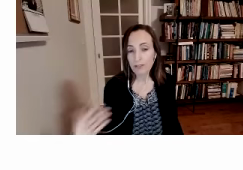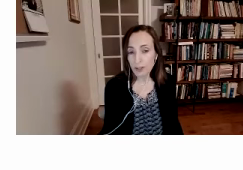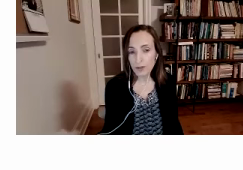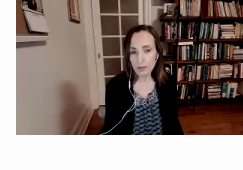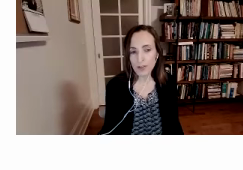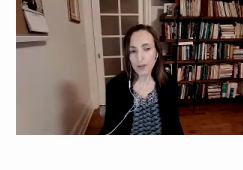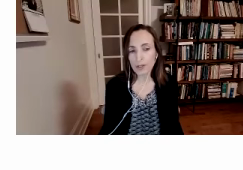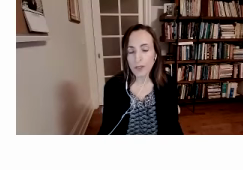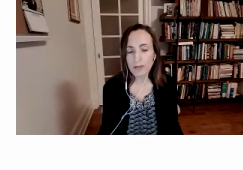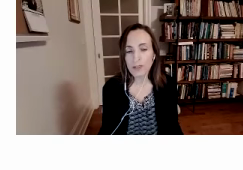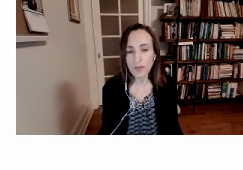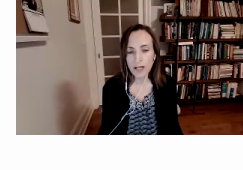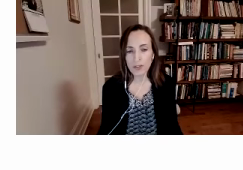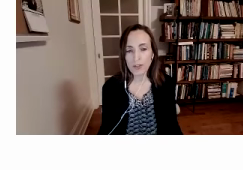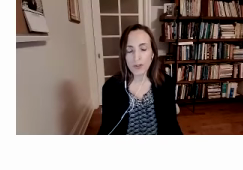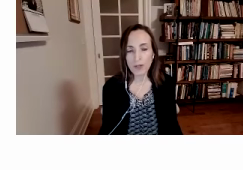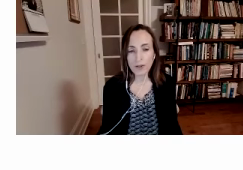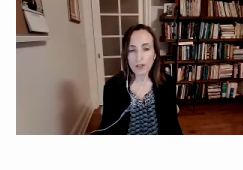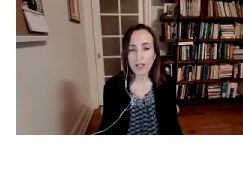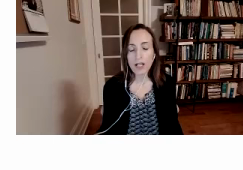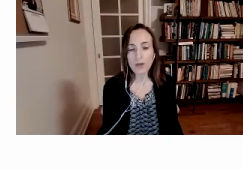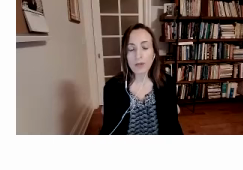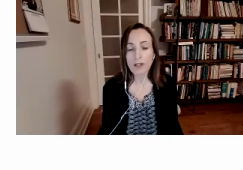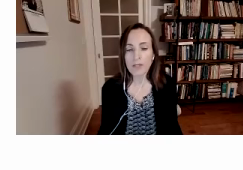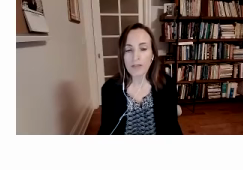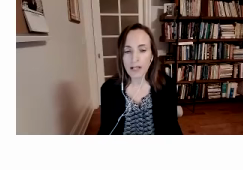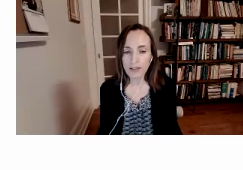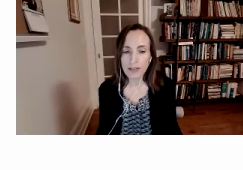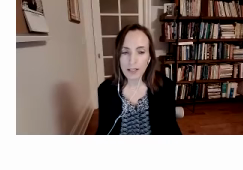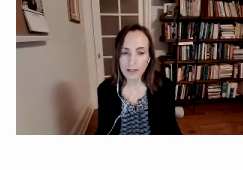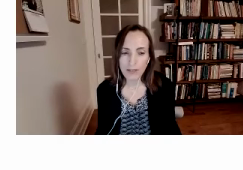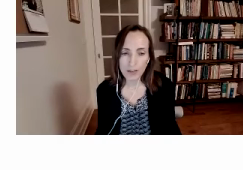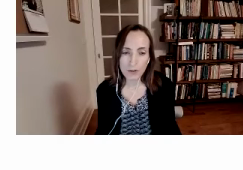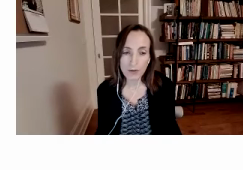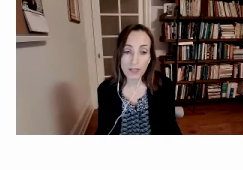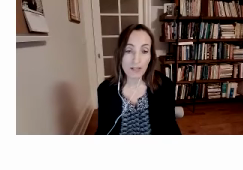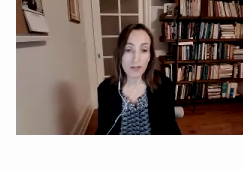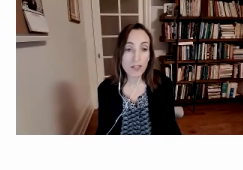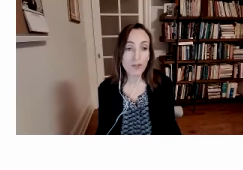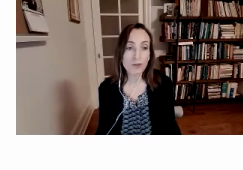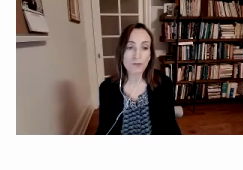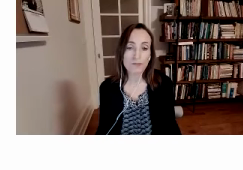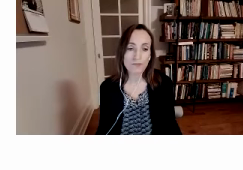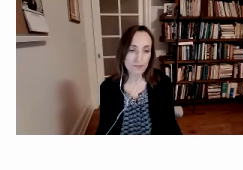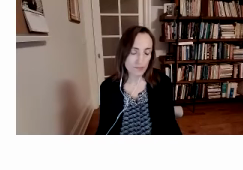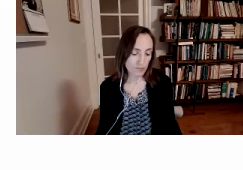are new. They're mentioned only once in this passage, and so they would all be assigned the value lexically